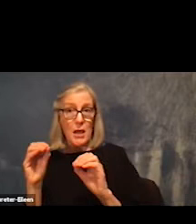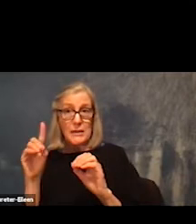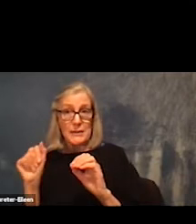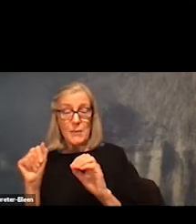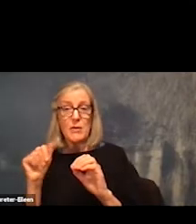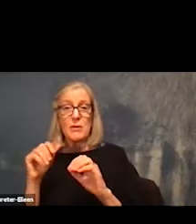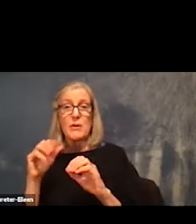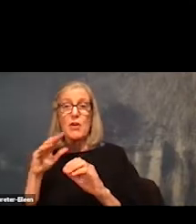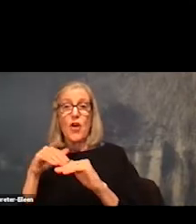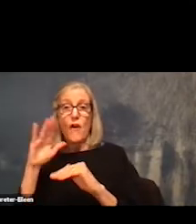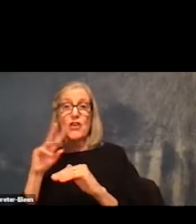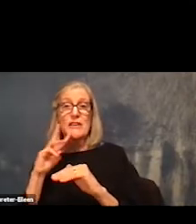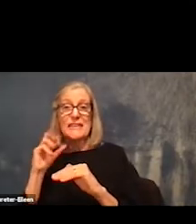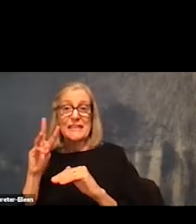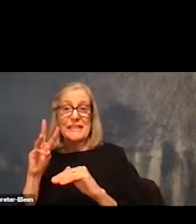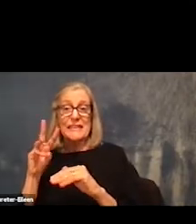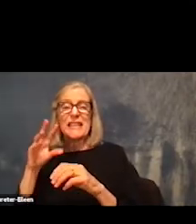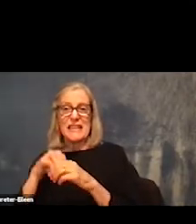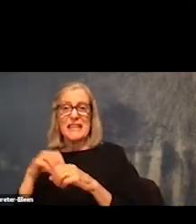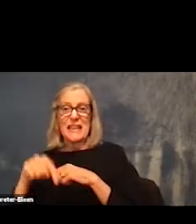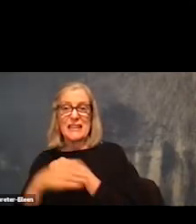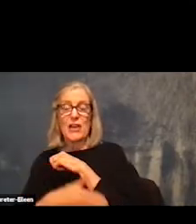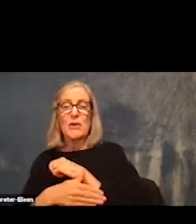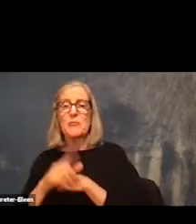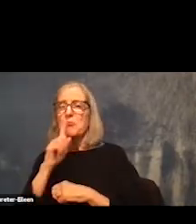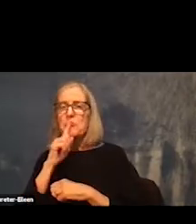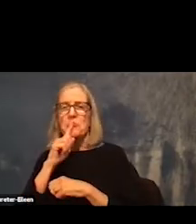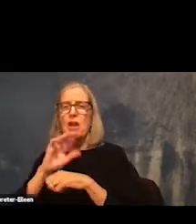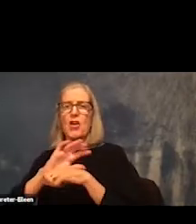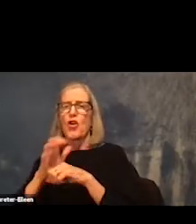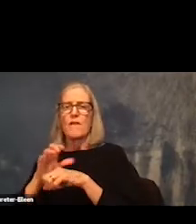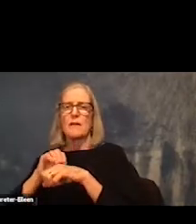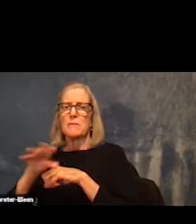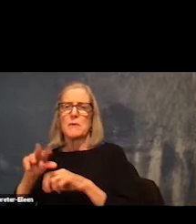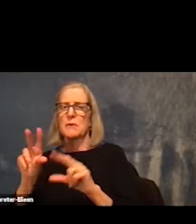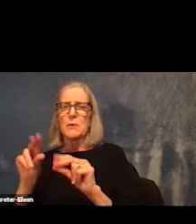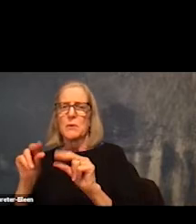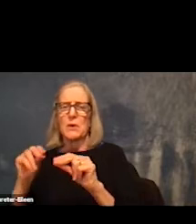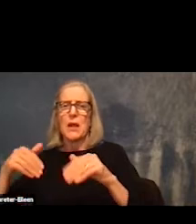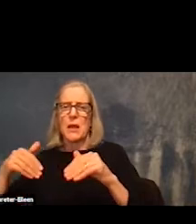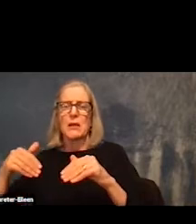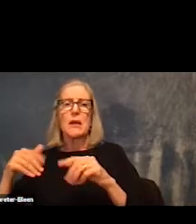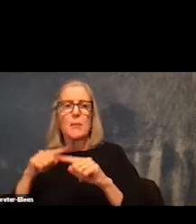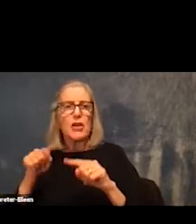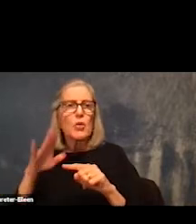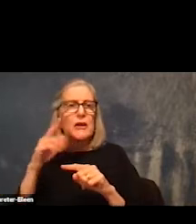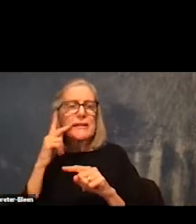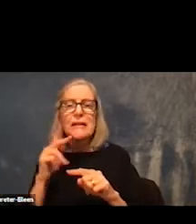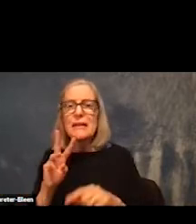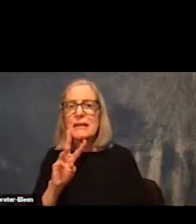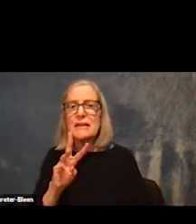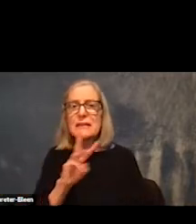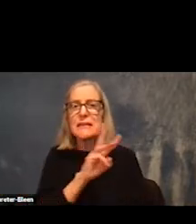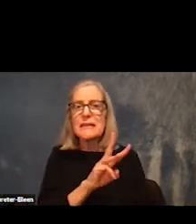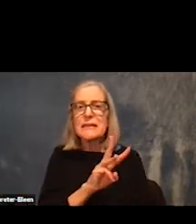doesn't display the impact of the pandemic, but you'll see the line fluctuate between 62% and